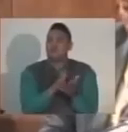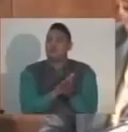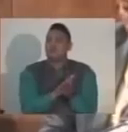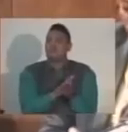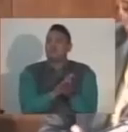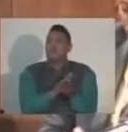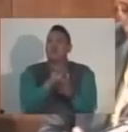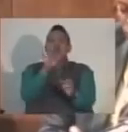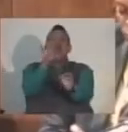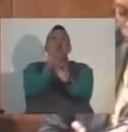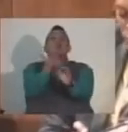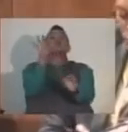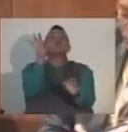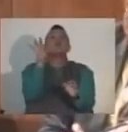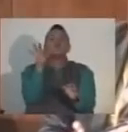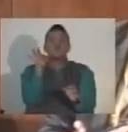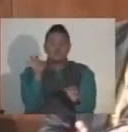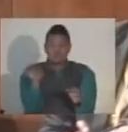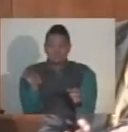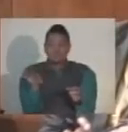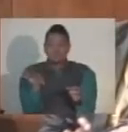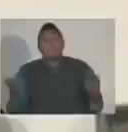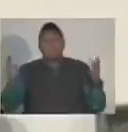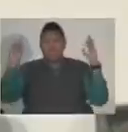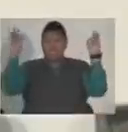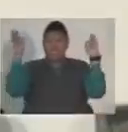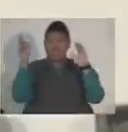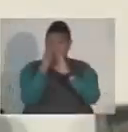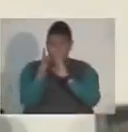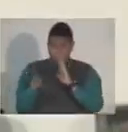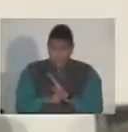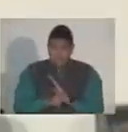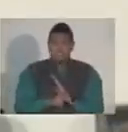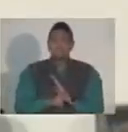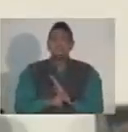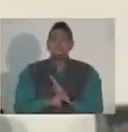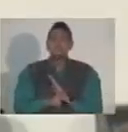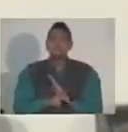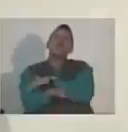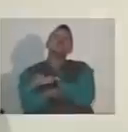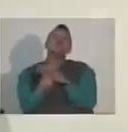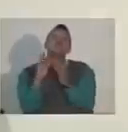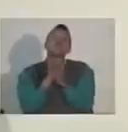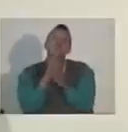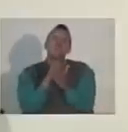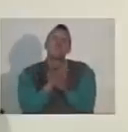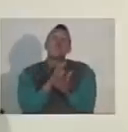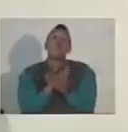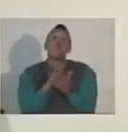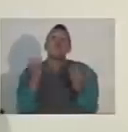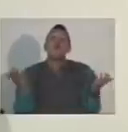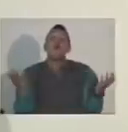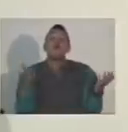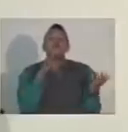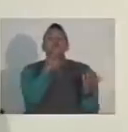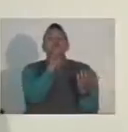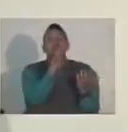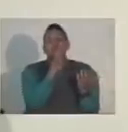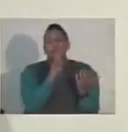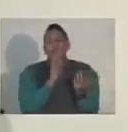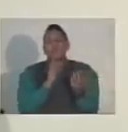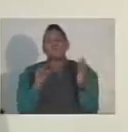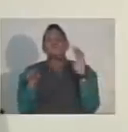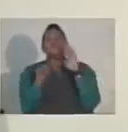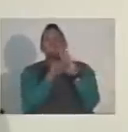Prime Minister Andrew Holness announced this week that his administration would be moving to make it illegal for any child to be denied a right to